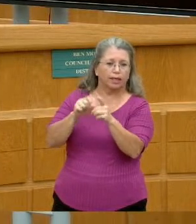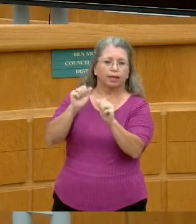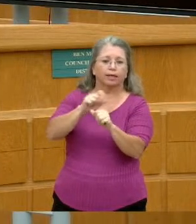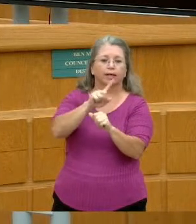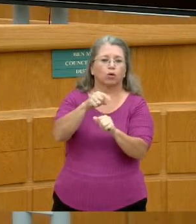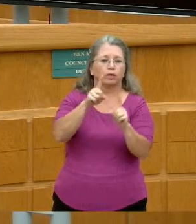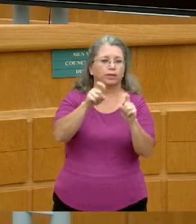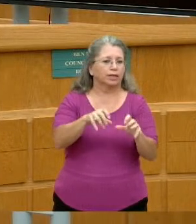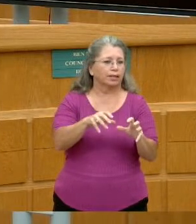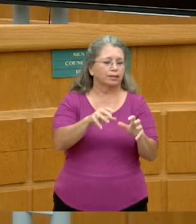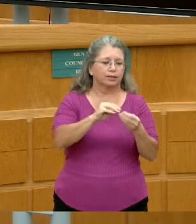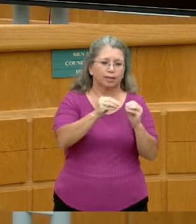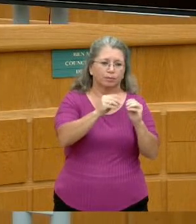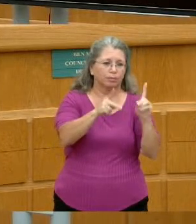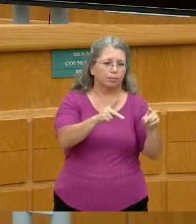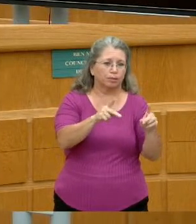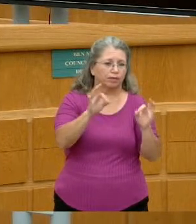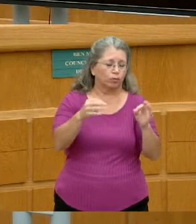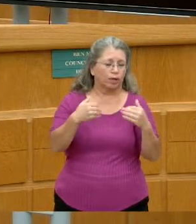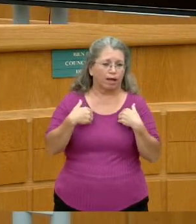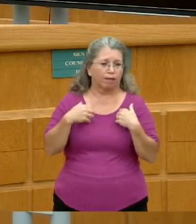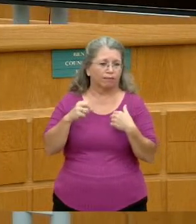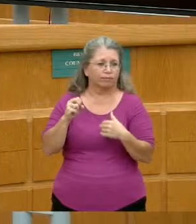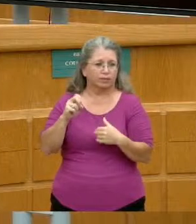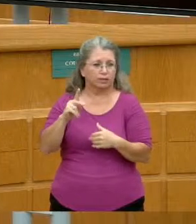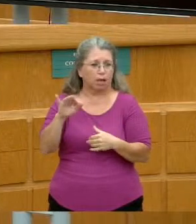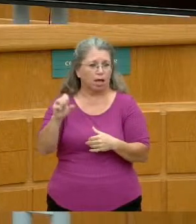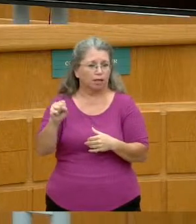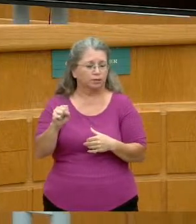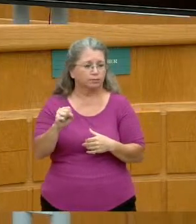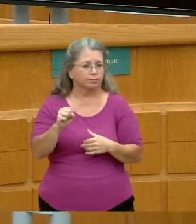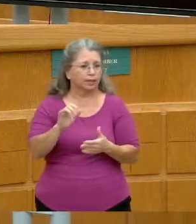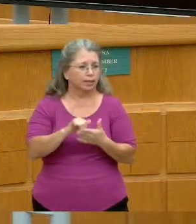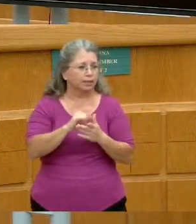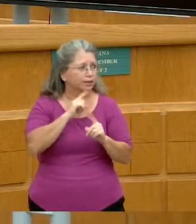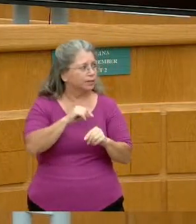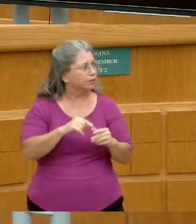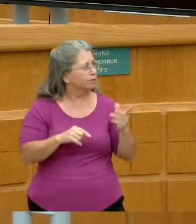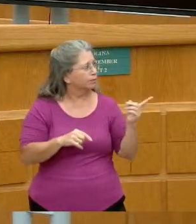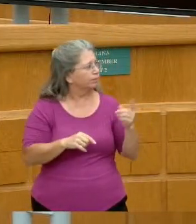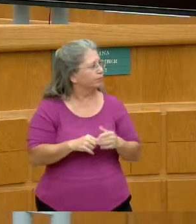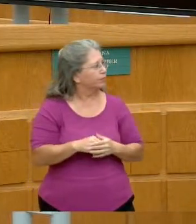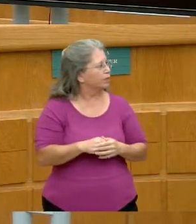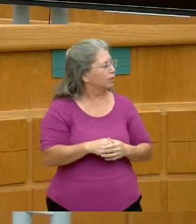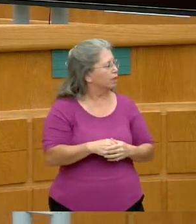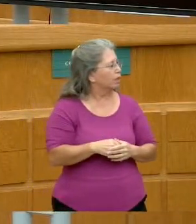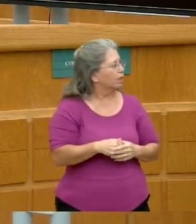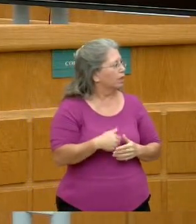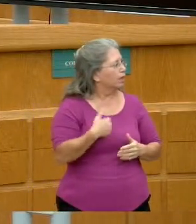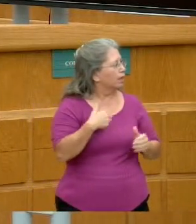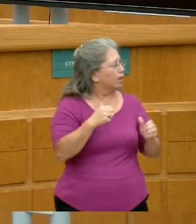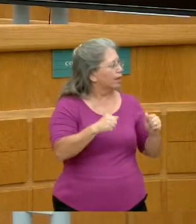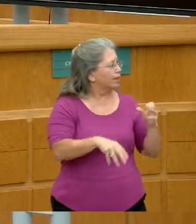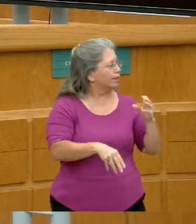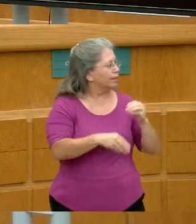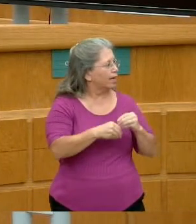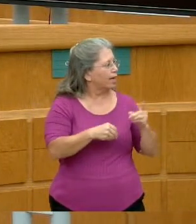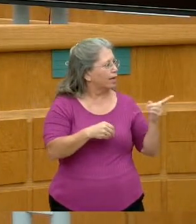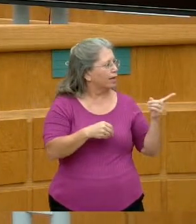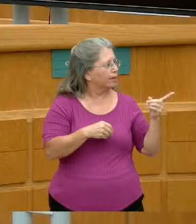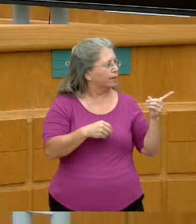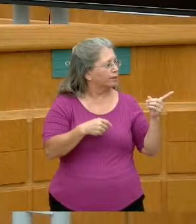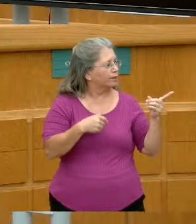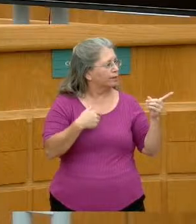as we have supplies to test. So that's the answer to that. Thank you. And I can add something to that. I run